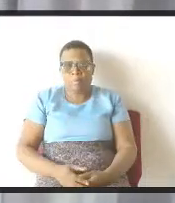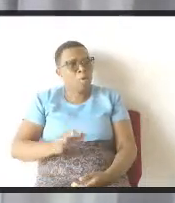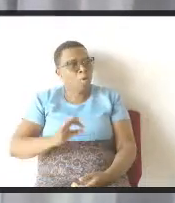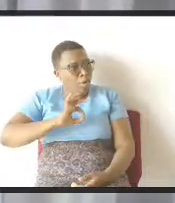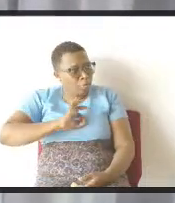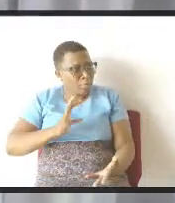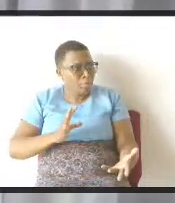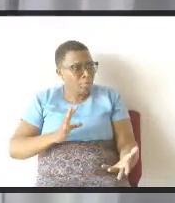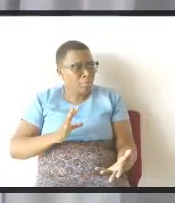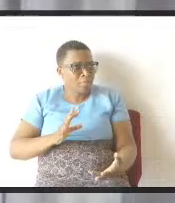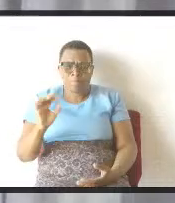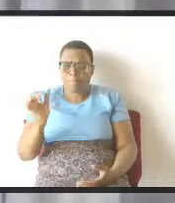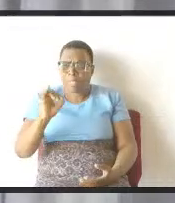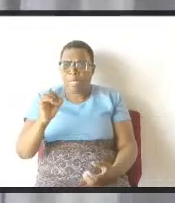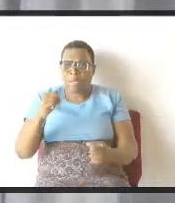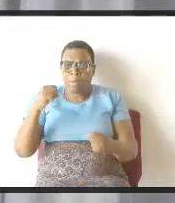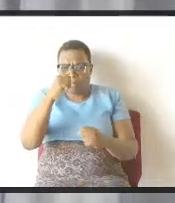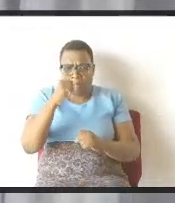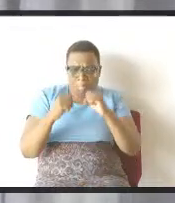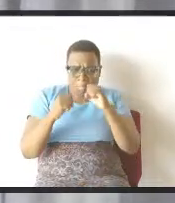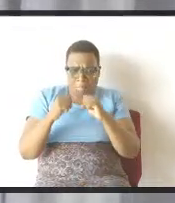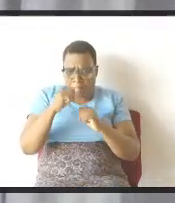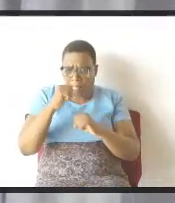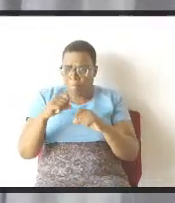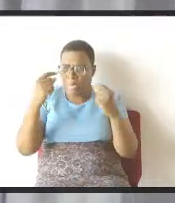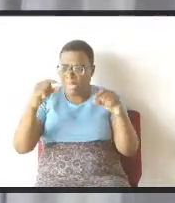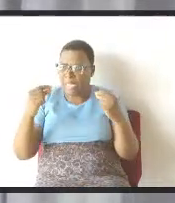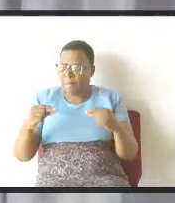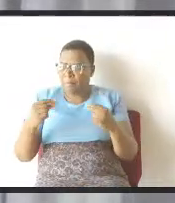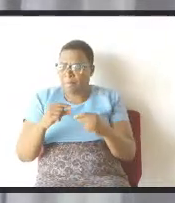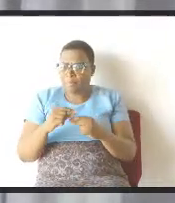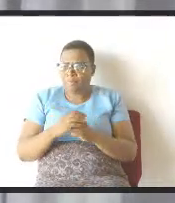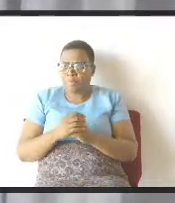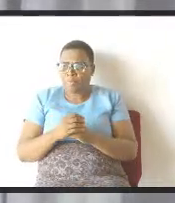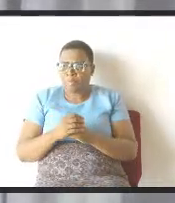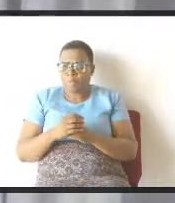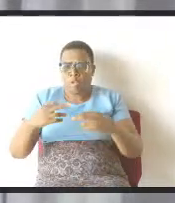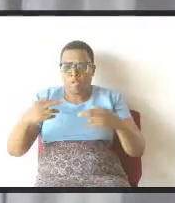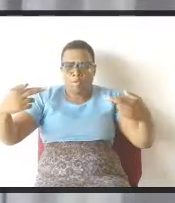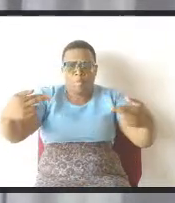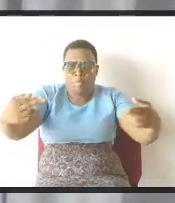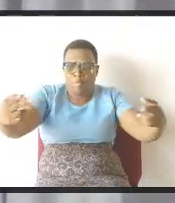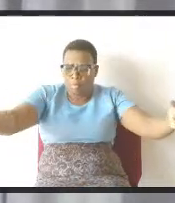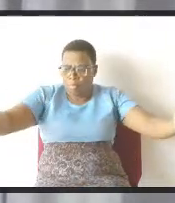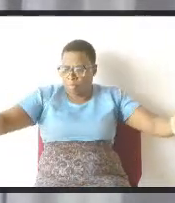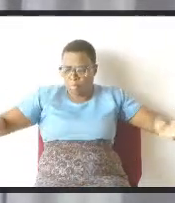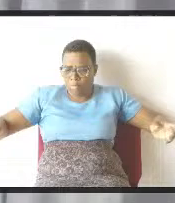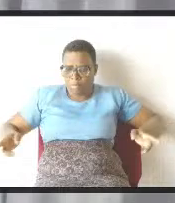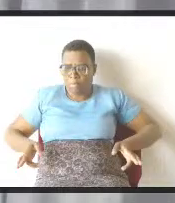Like the boxer who gets into the ring